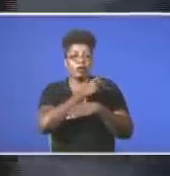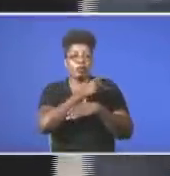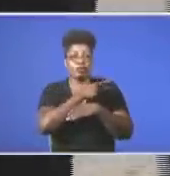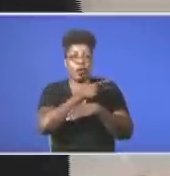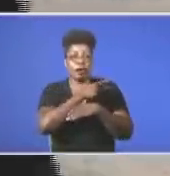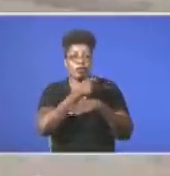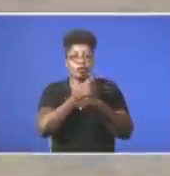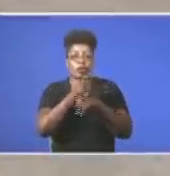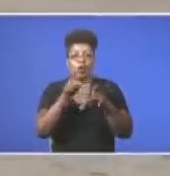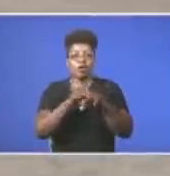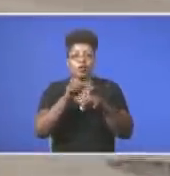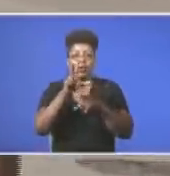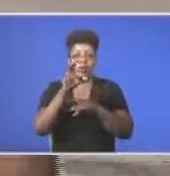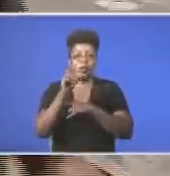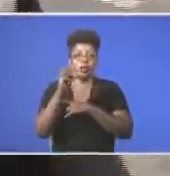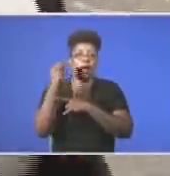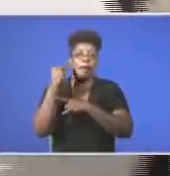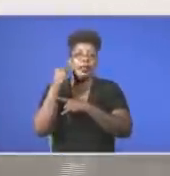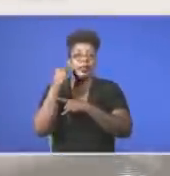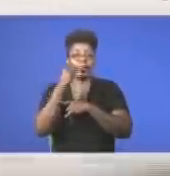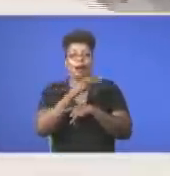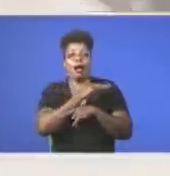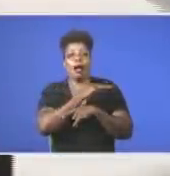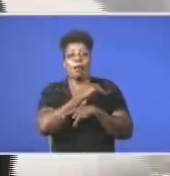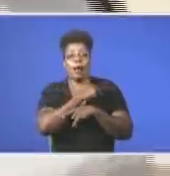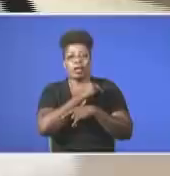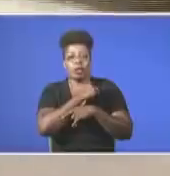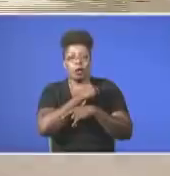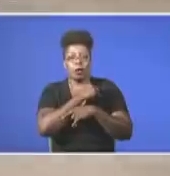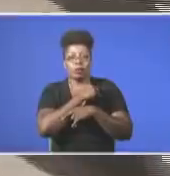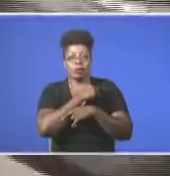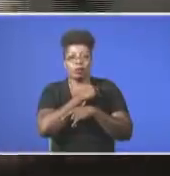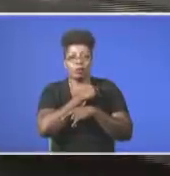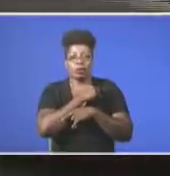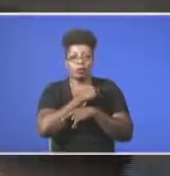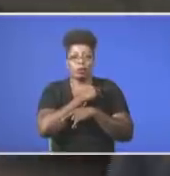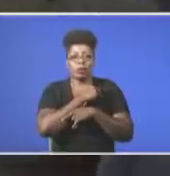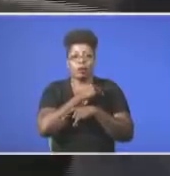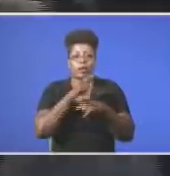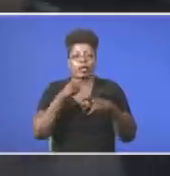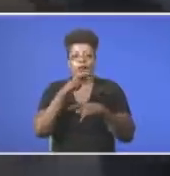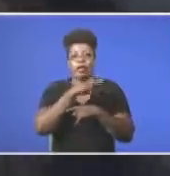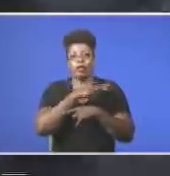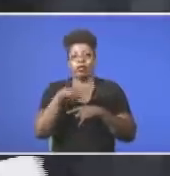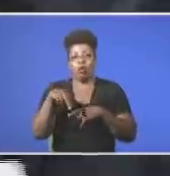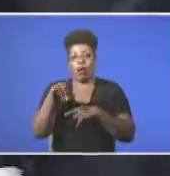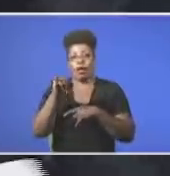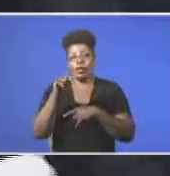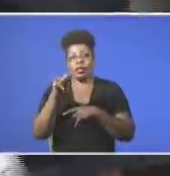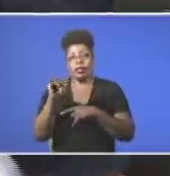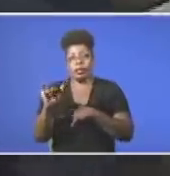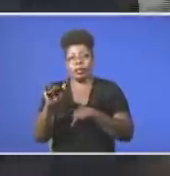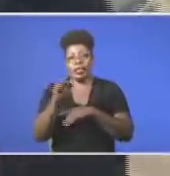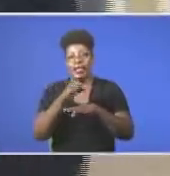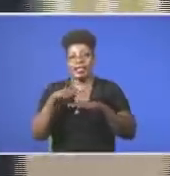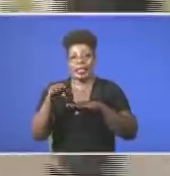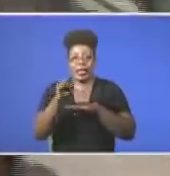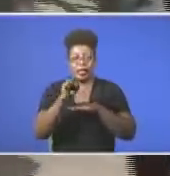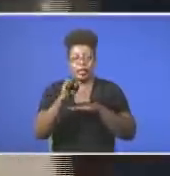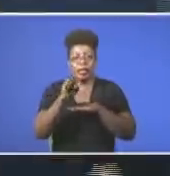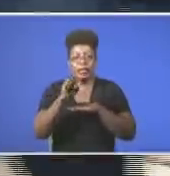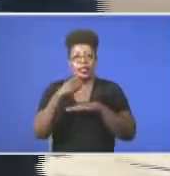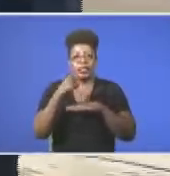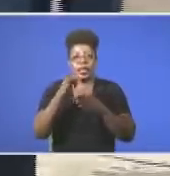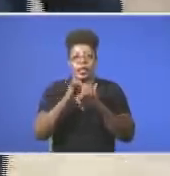with 31-year-old Anita McDonald, also known as Kaylana McDonald, of Royalty Estates in a separate armed robbery matter. Police say on